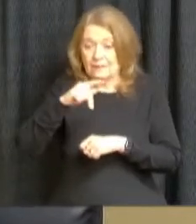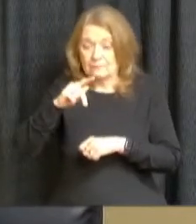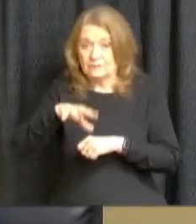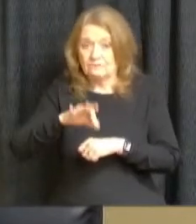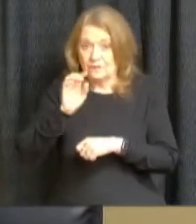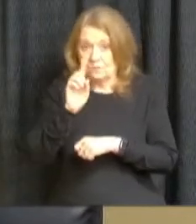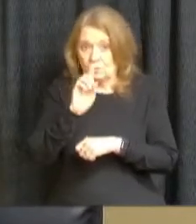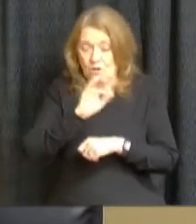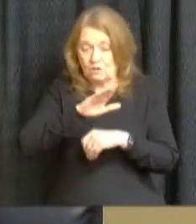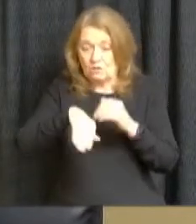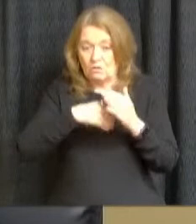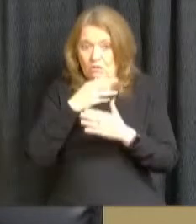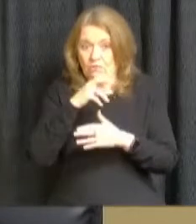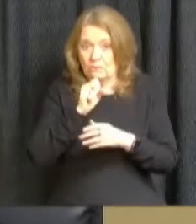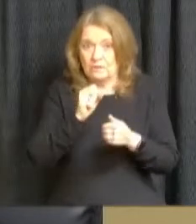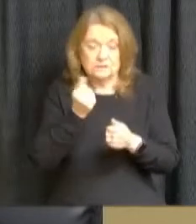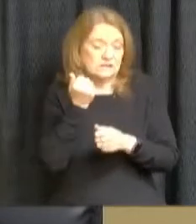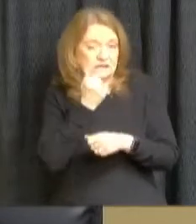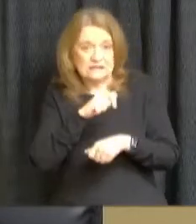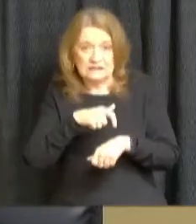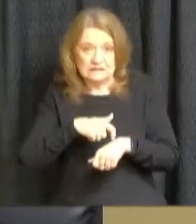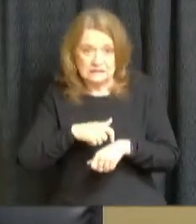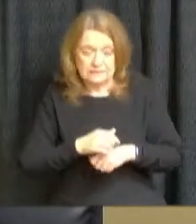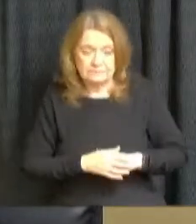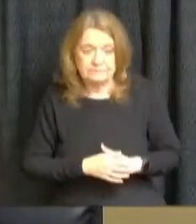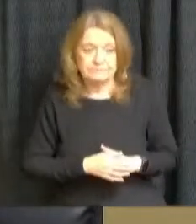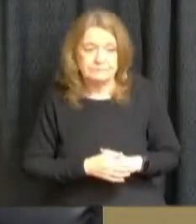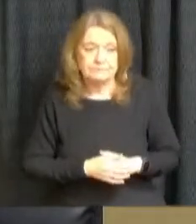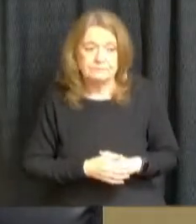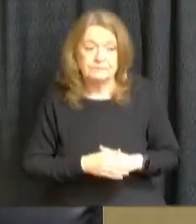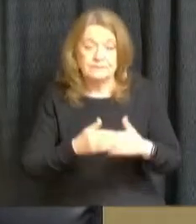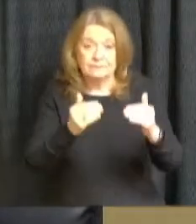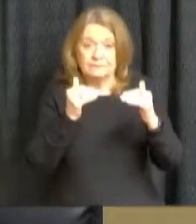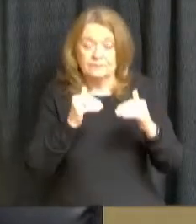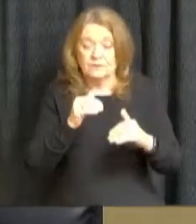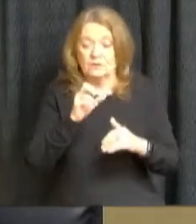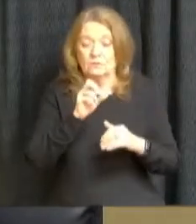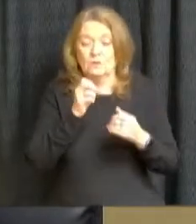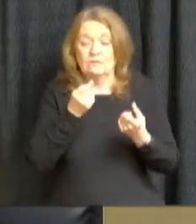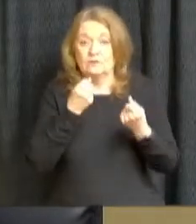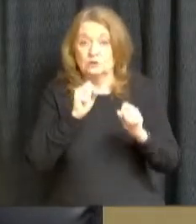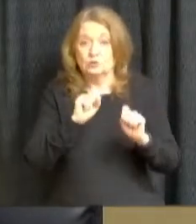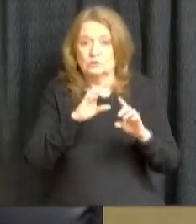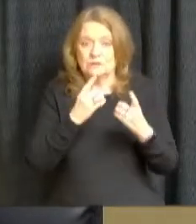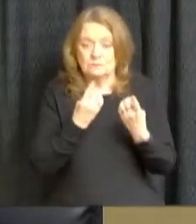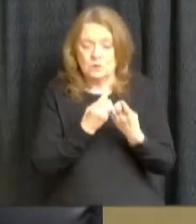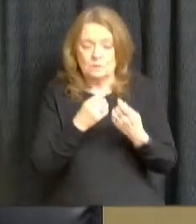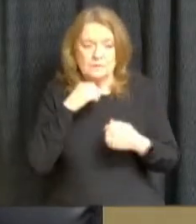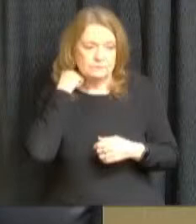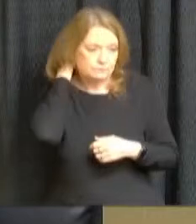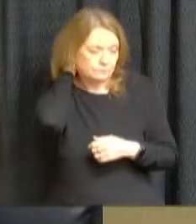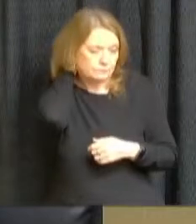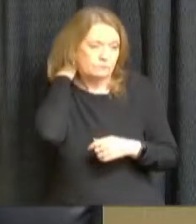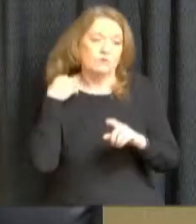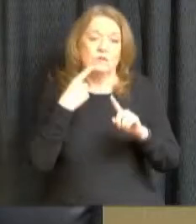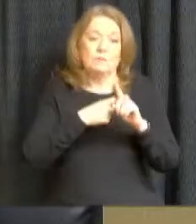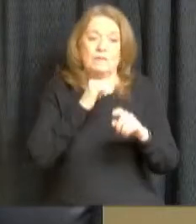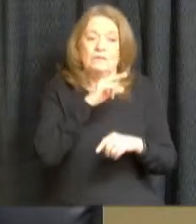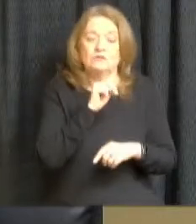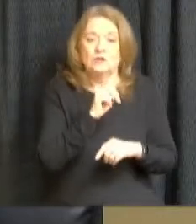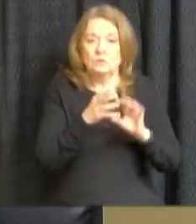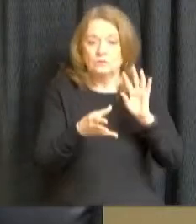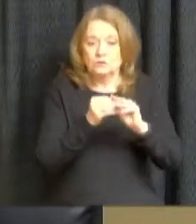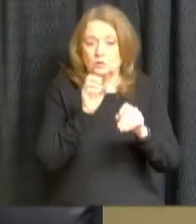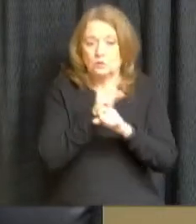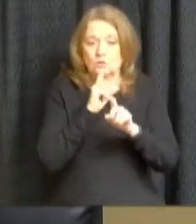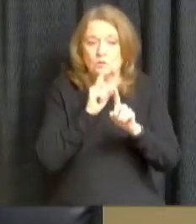location of all buses at any time. Next, we have the street department. For the month of January, the total